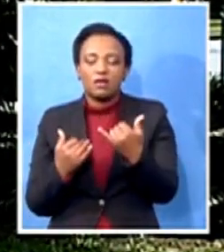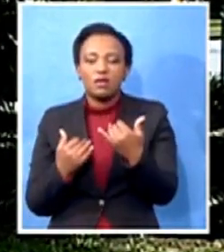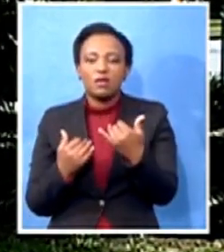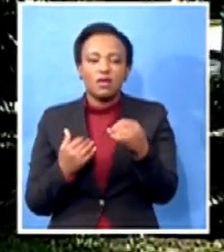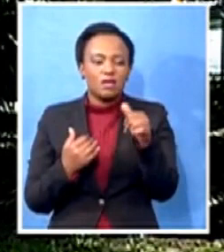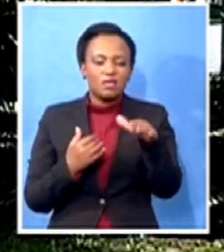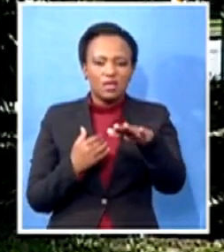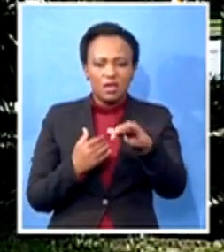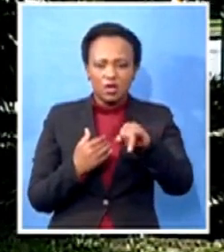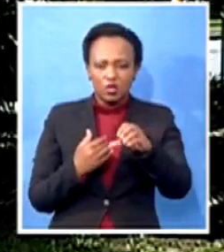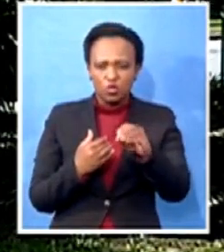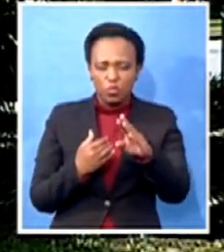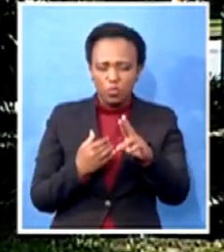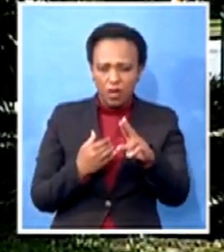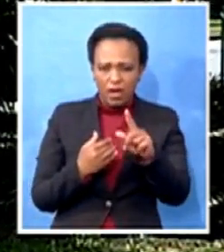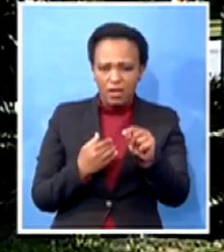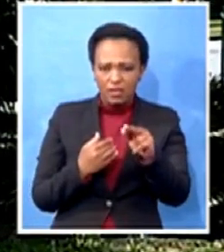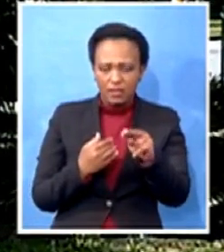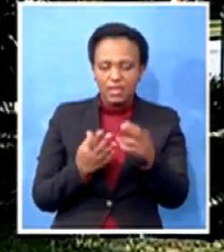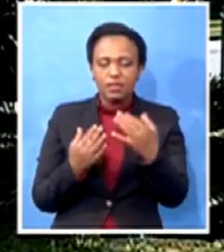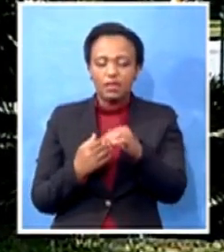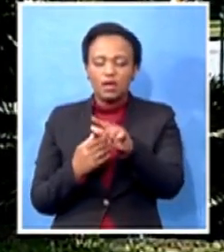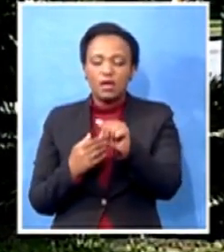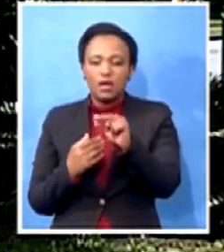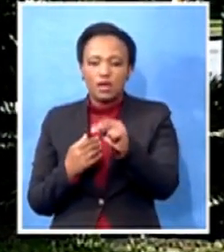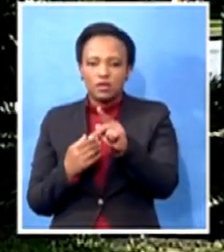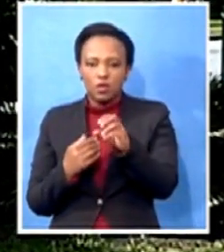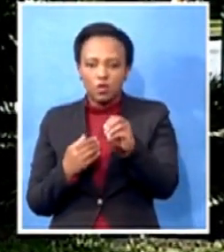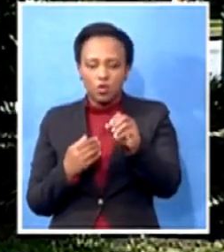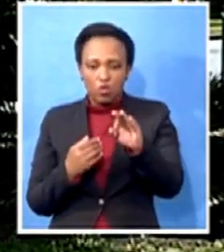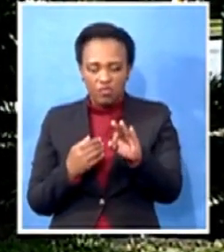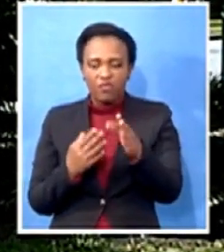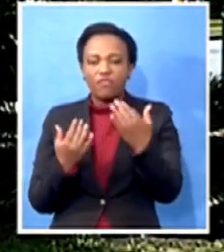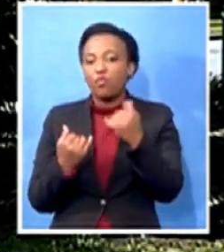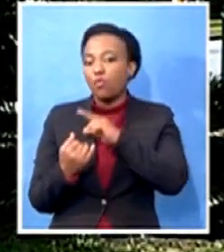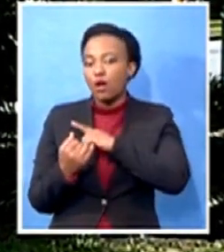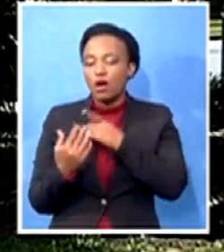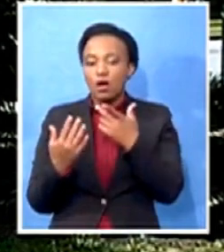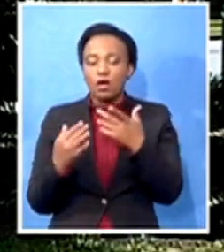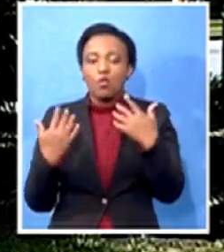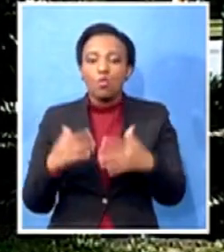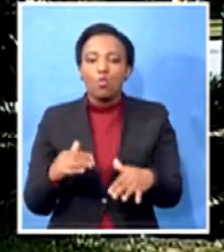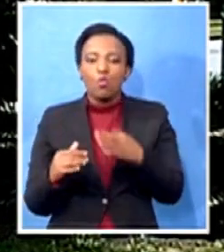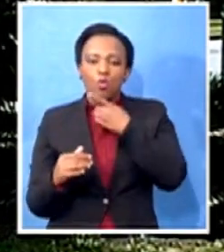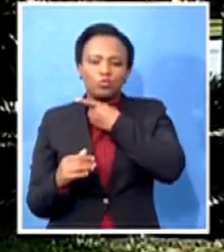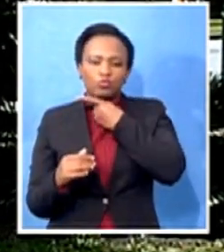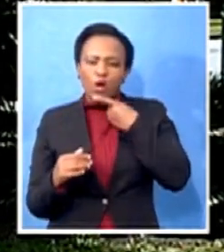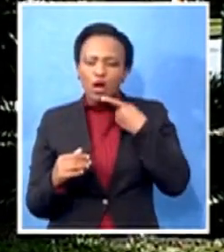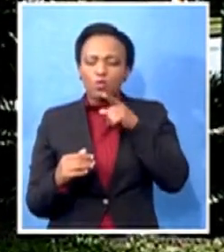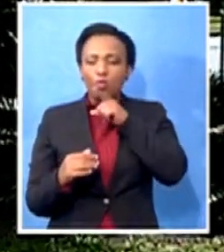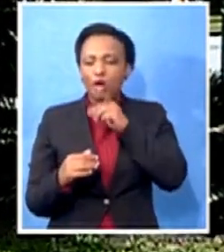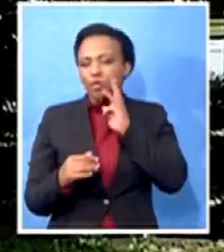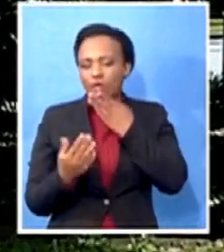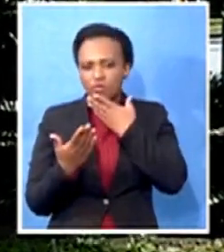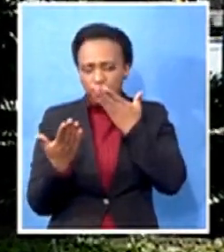Langkloof, we saw rain falling there, which was also much needed because they are facing a drought, Blaine, that dates back to 2016. But like you said, I got the pleasure